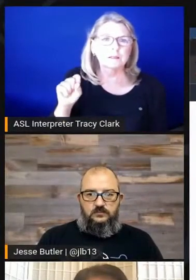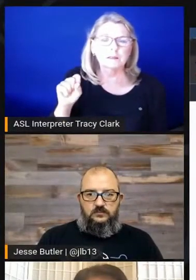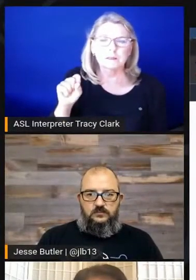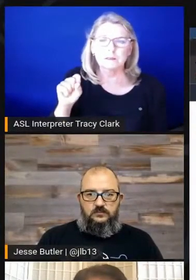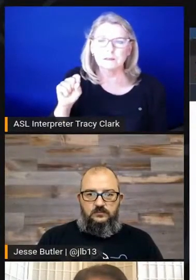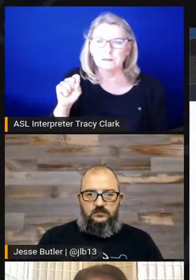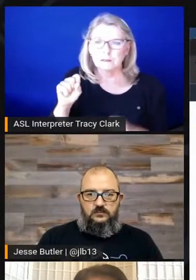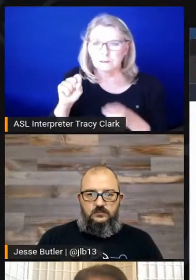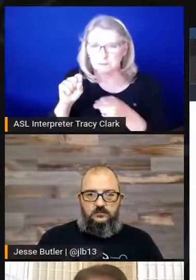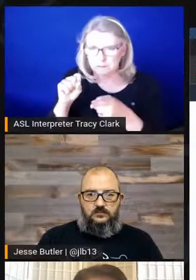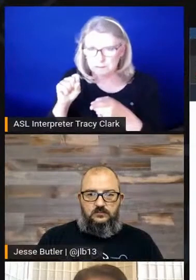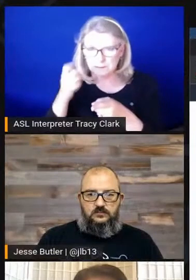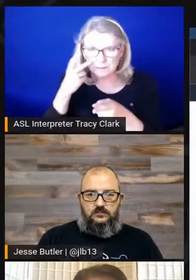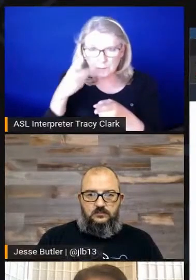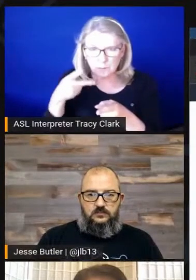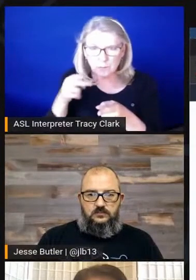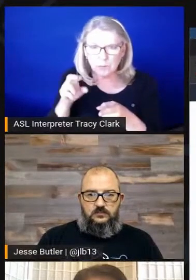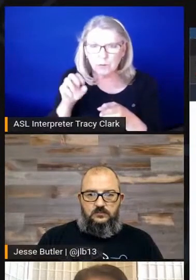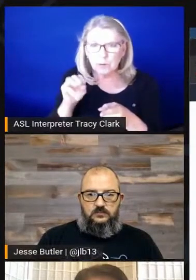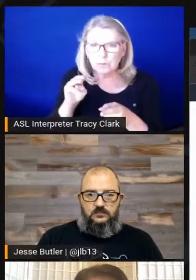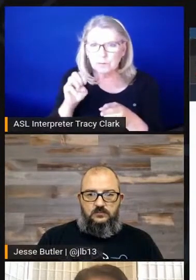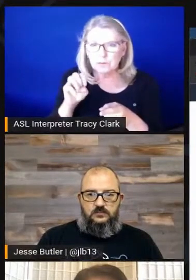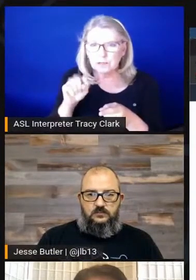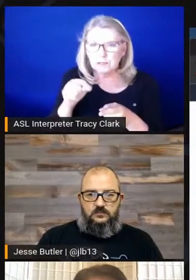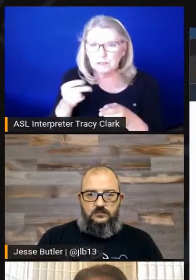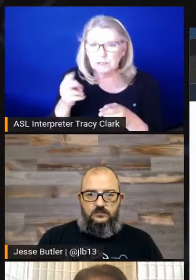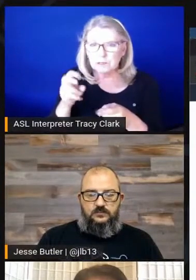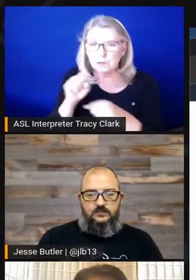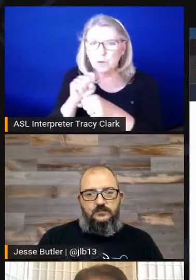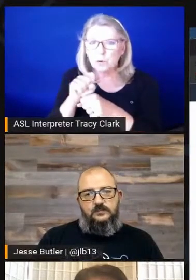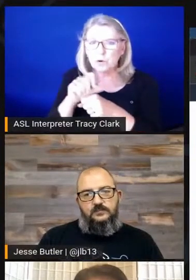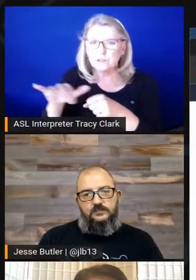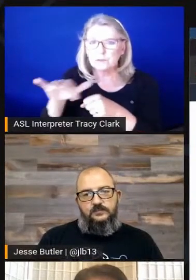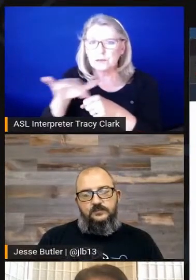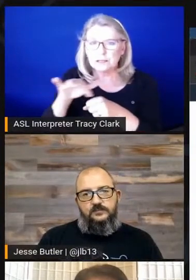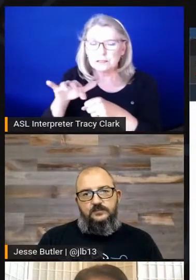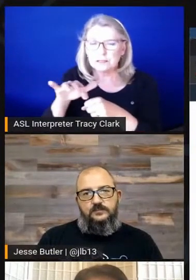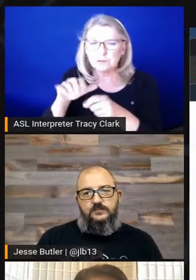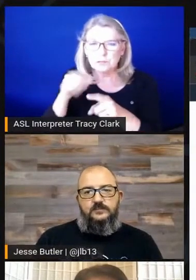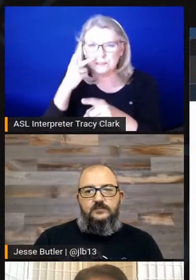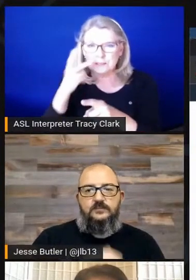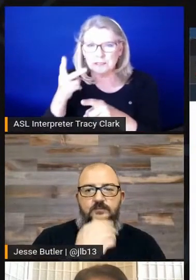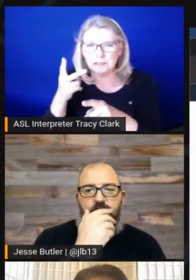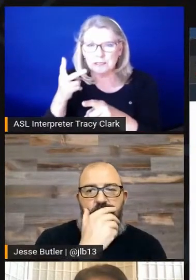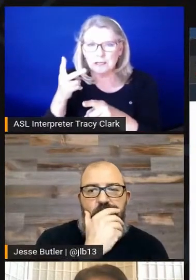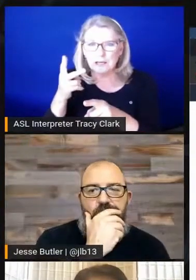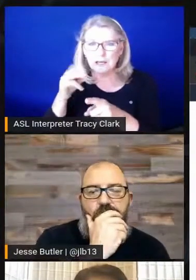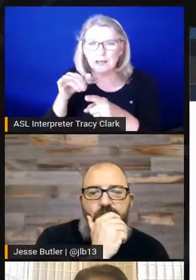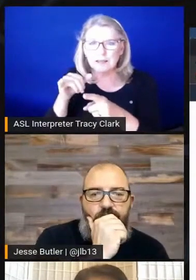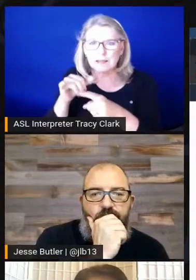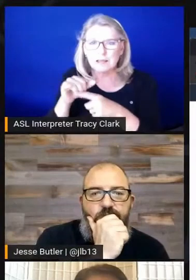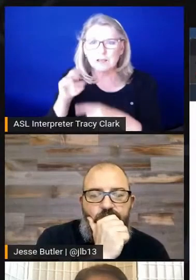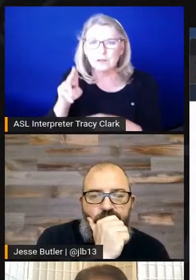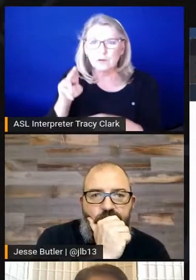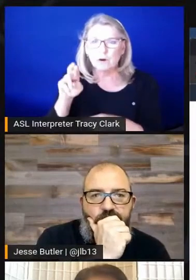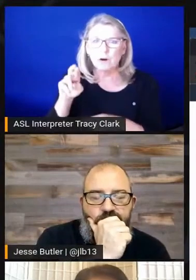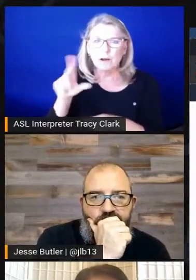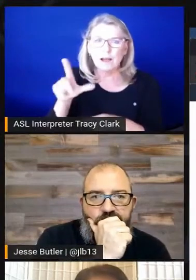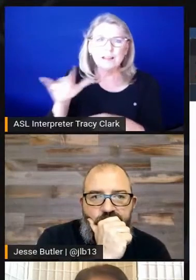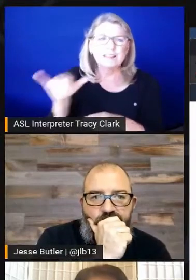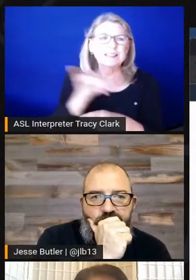Prometheus workspace. You can see this remote write URL is the same as the one in the collector config.